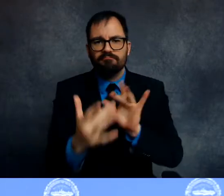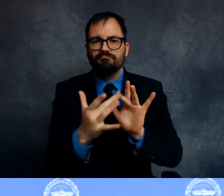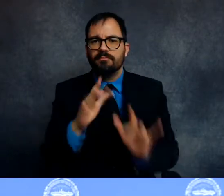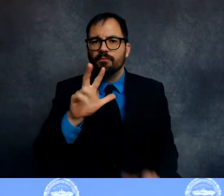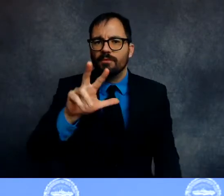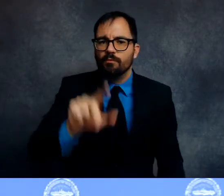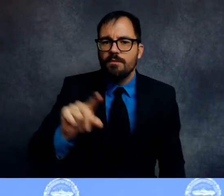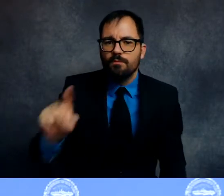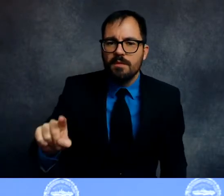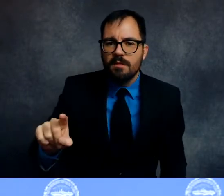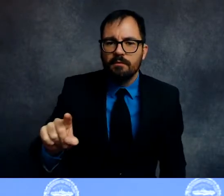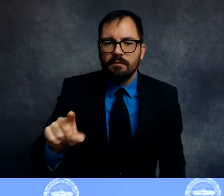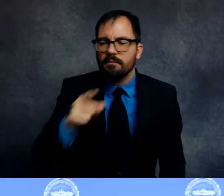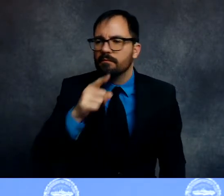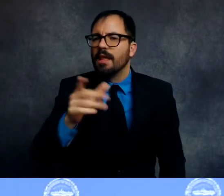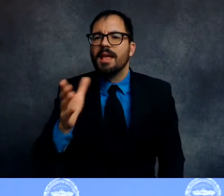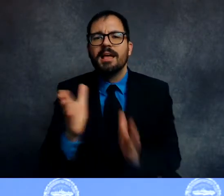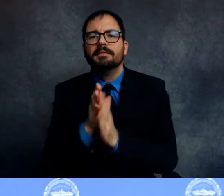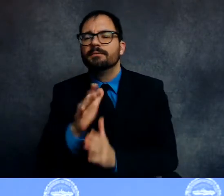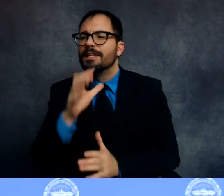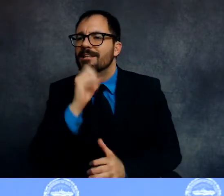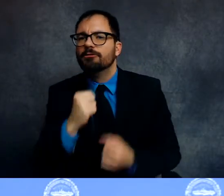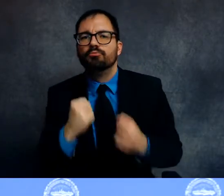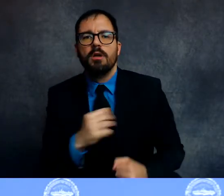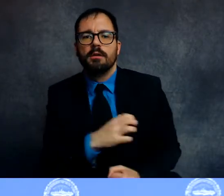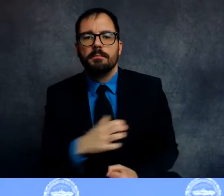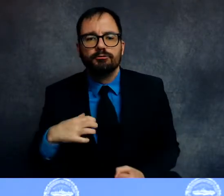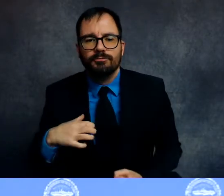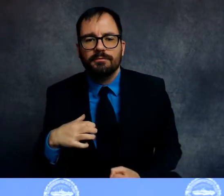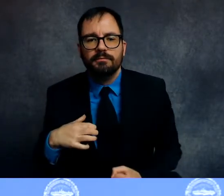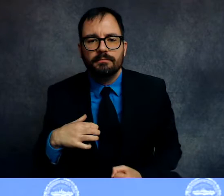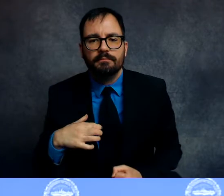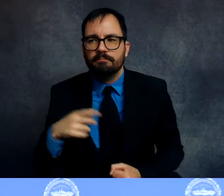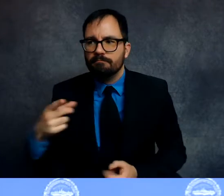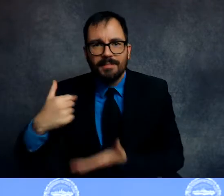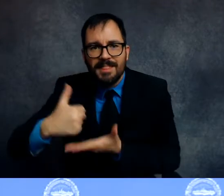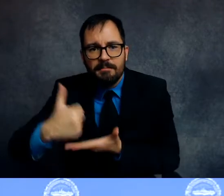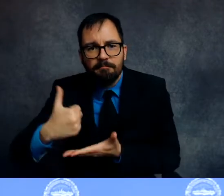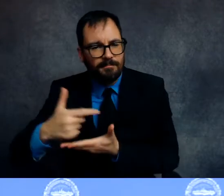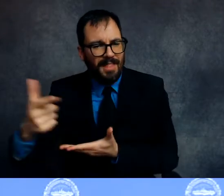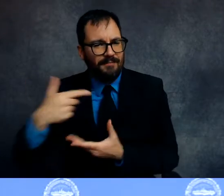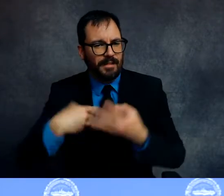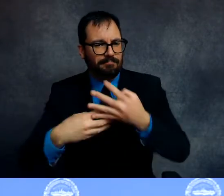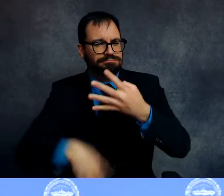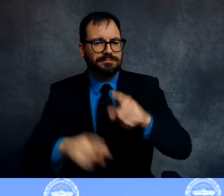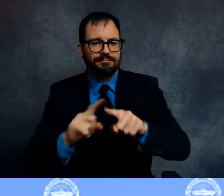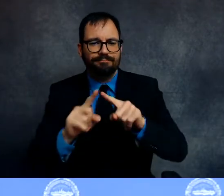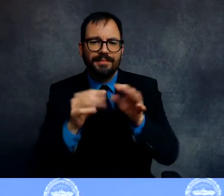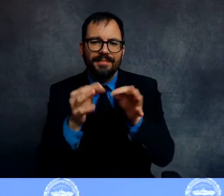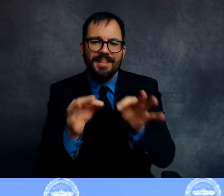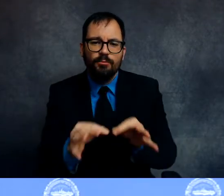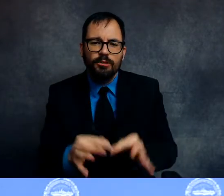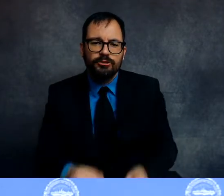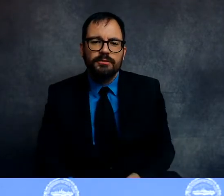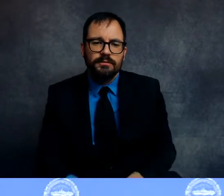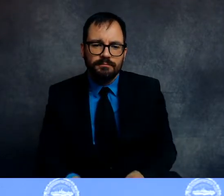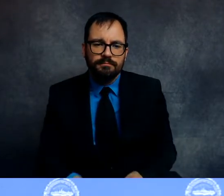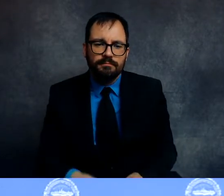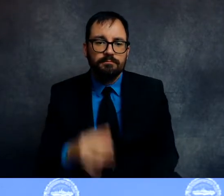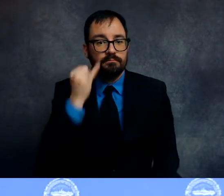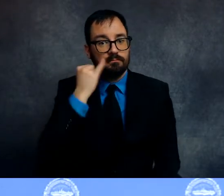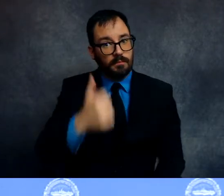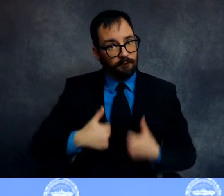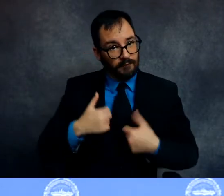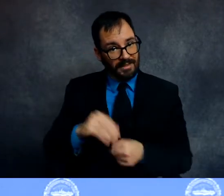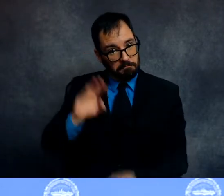encourage you to take the opportunity to protect yourself. Boston residents 65 years old and older can call 311 to get connected to the city's